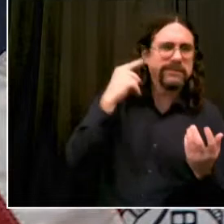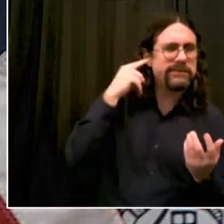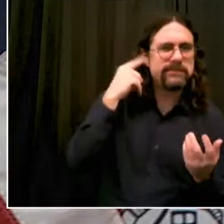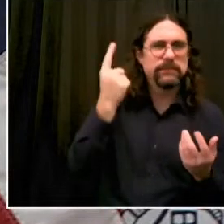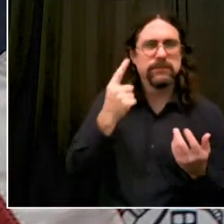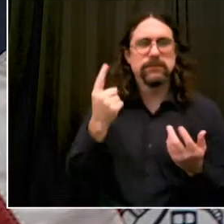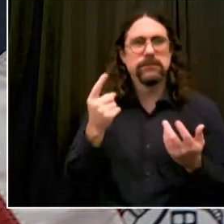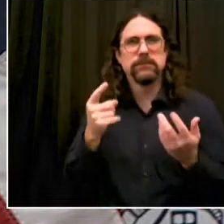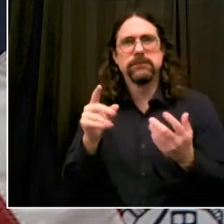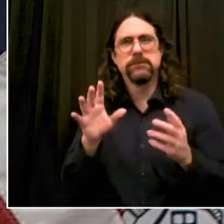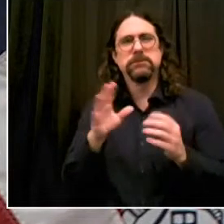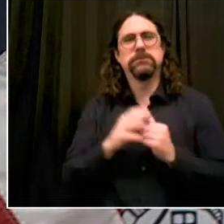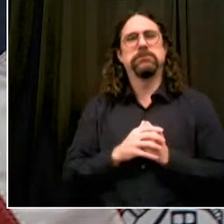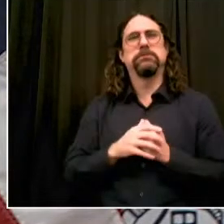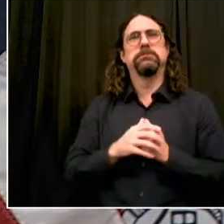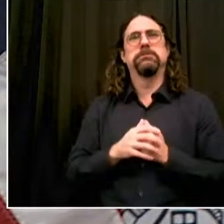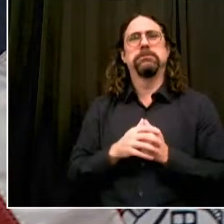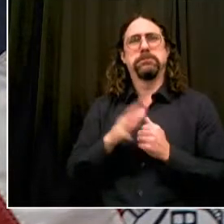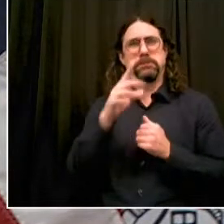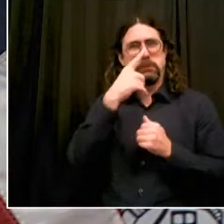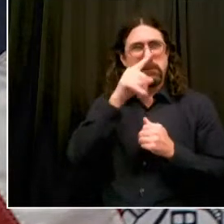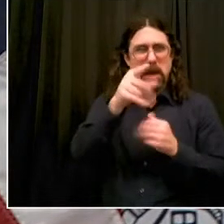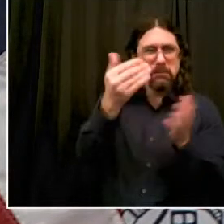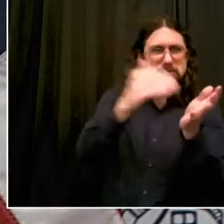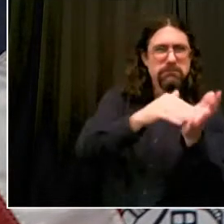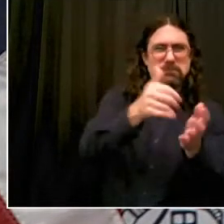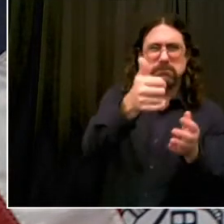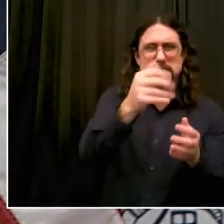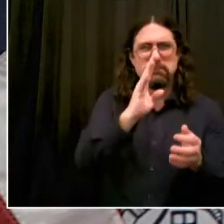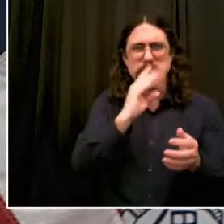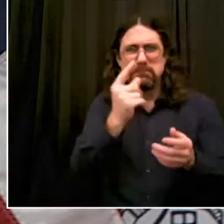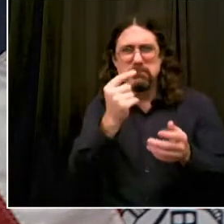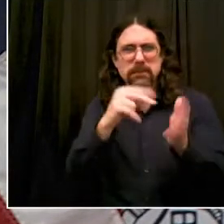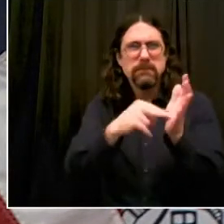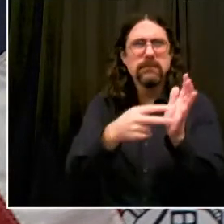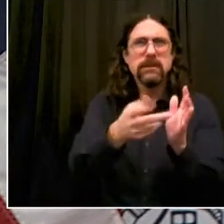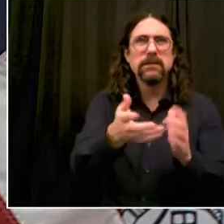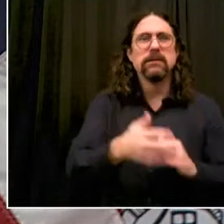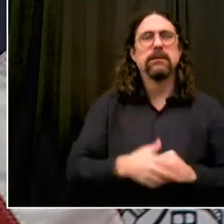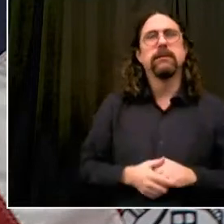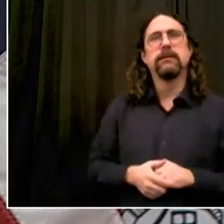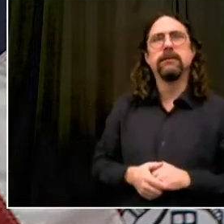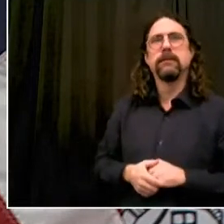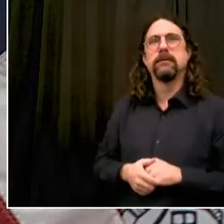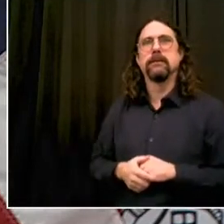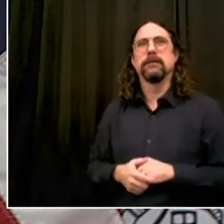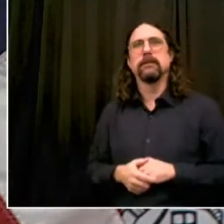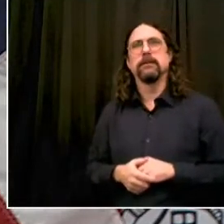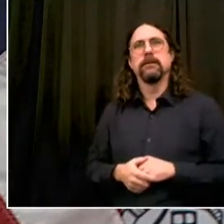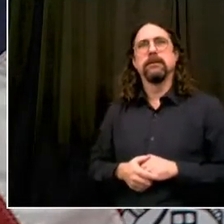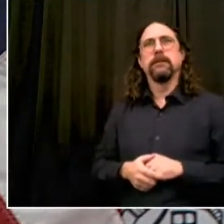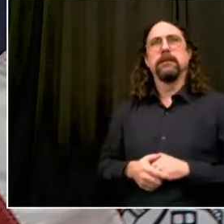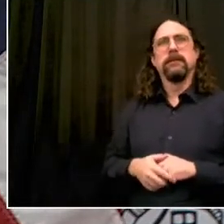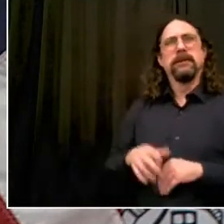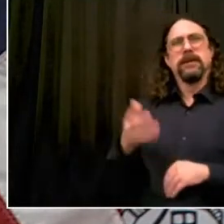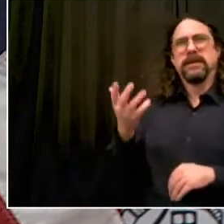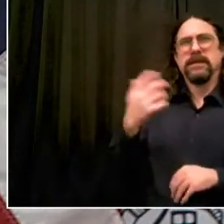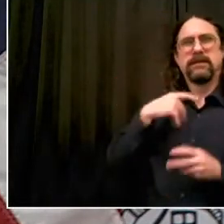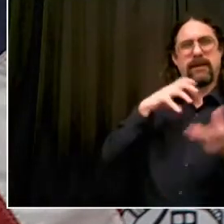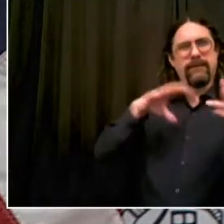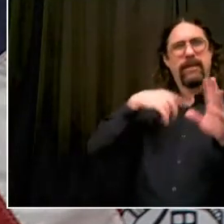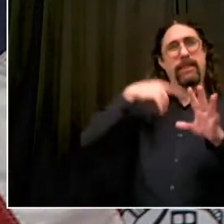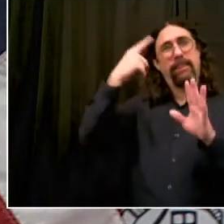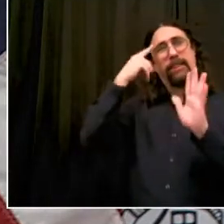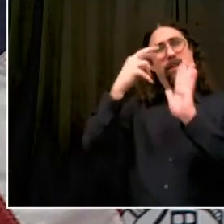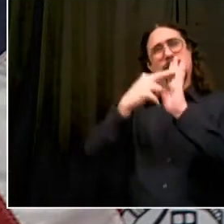Oh, I mean, will it still be, I think it's 2 cases will close a building for amount of time. Will that remain the same? There's more to it than that,